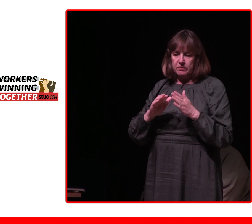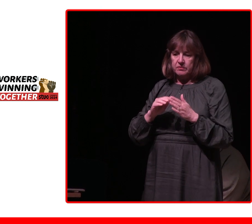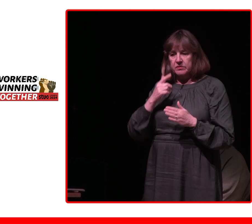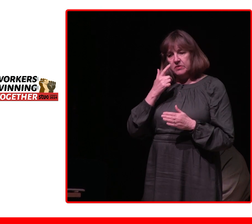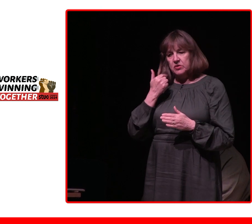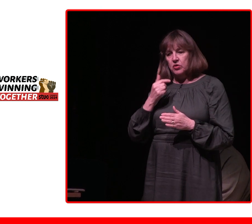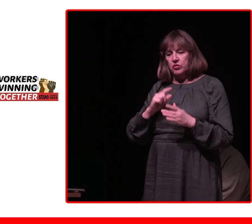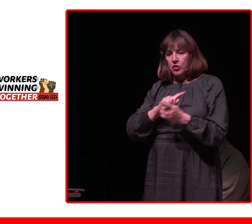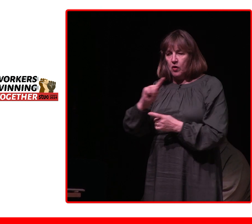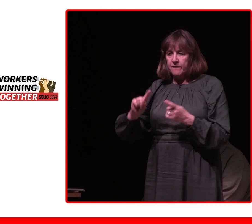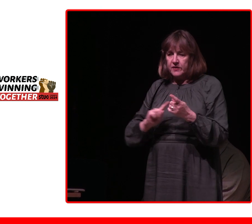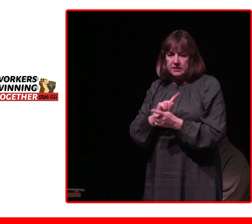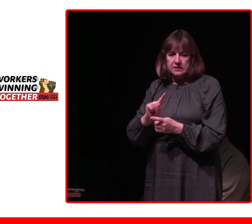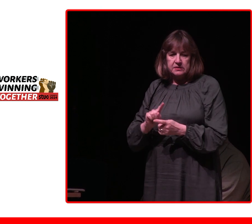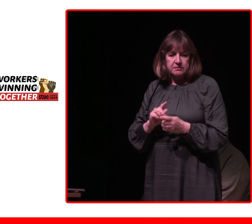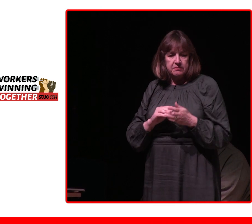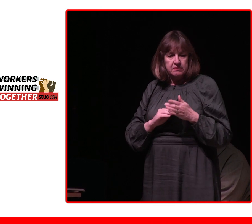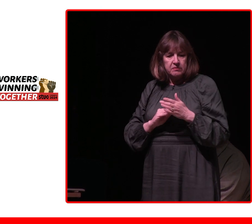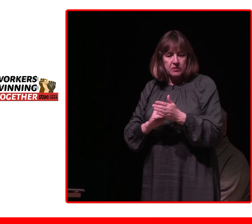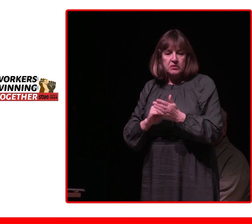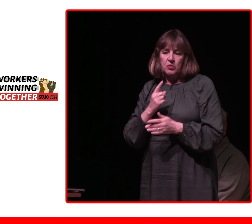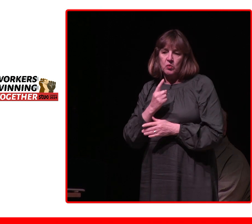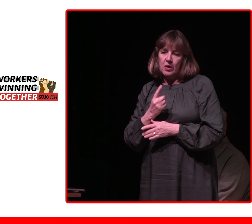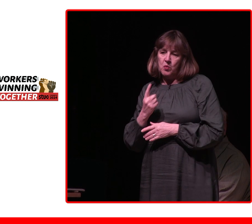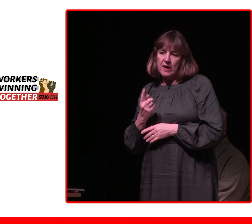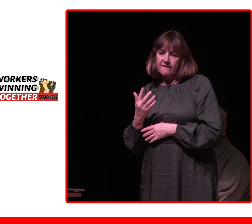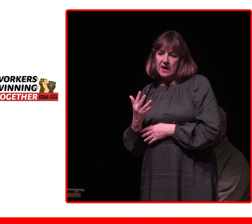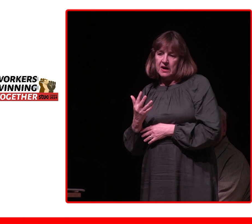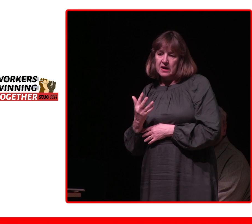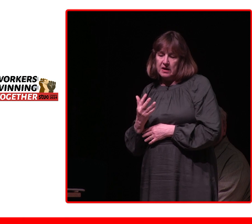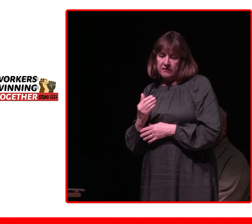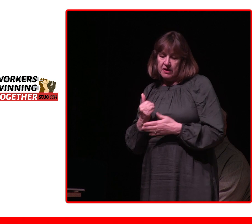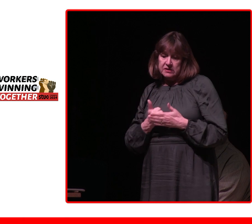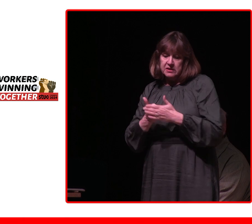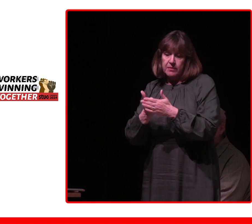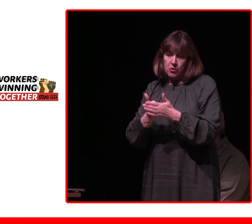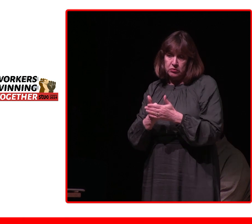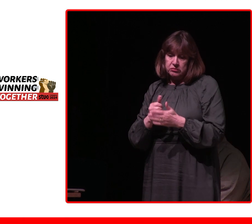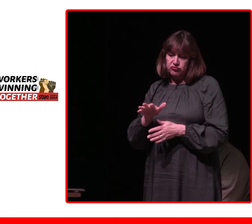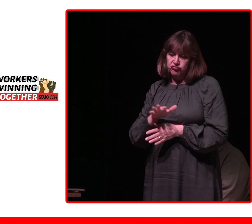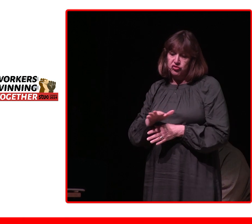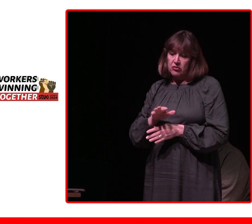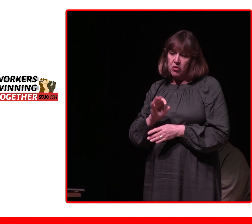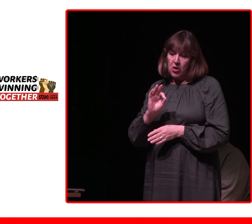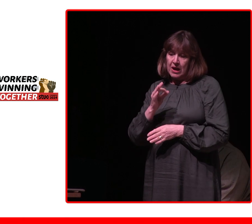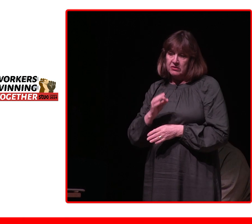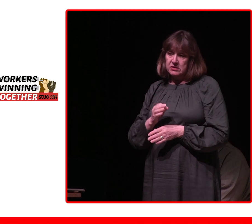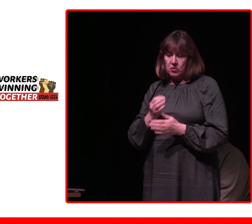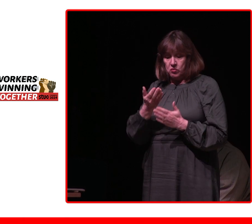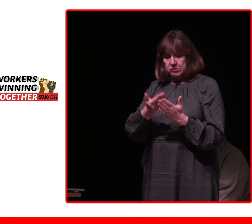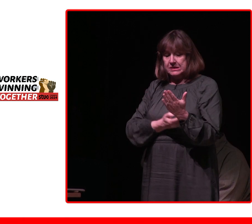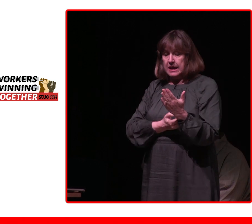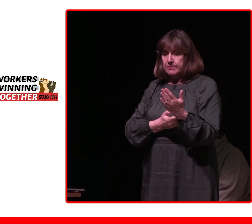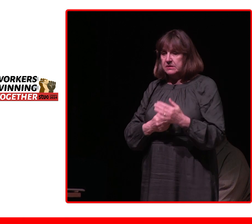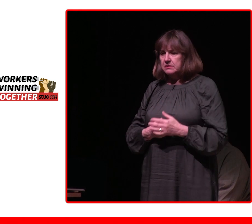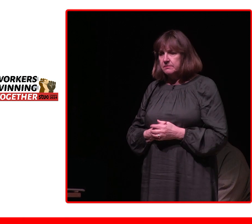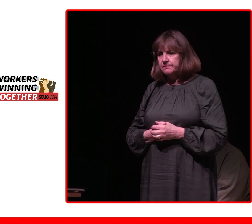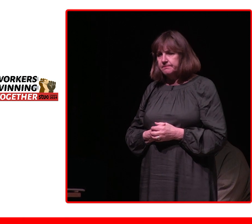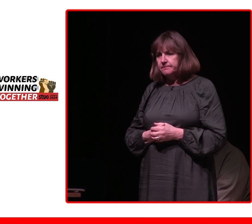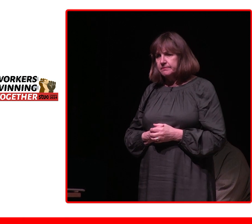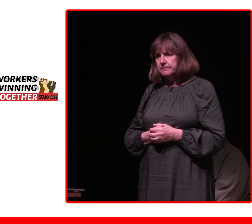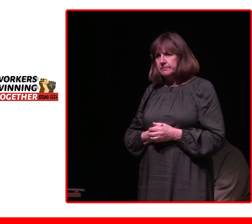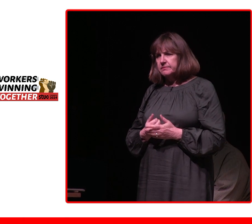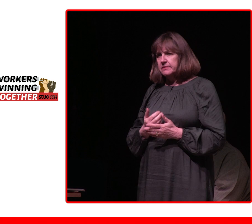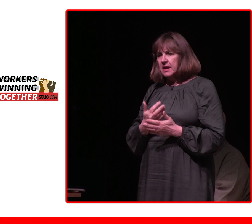Youth Conference, moving motion 115 and in support of the General Council statement. As